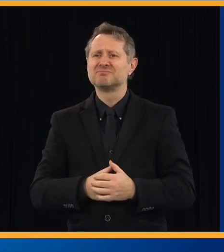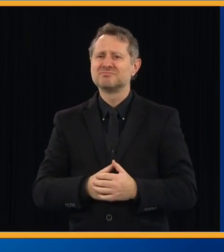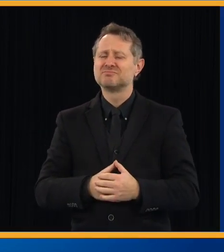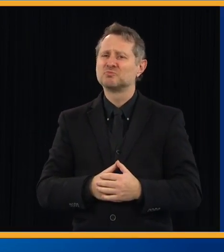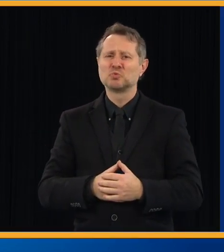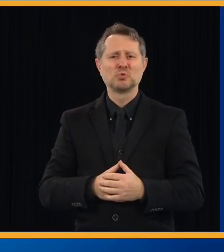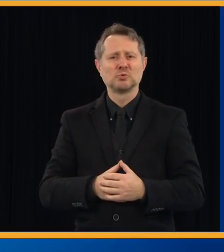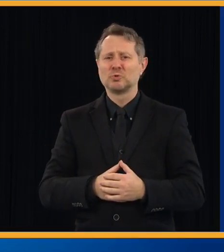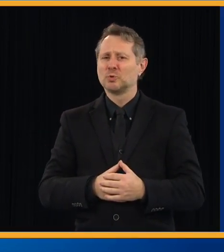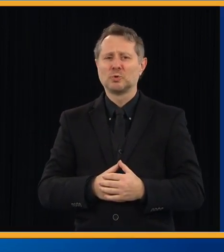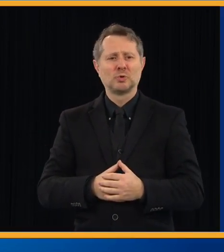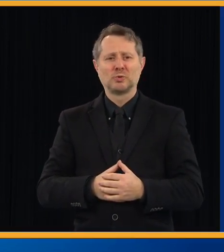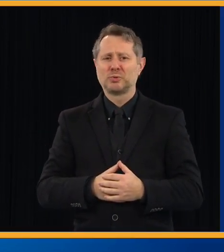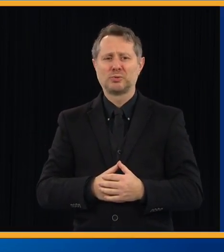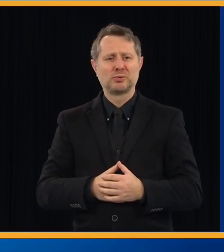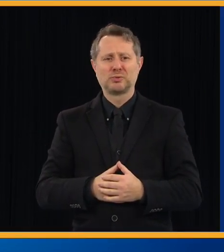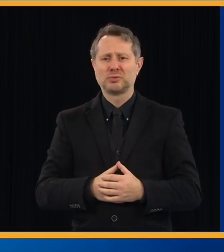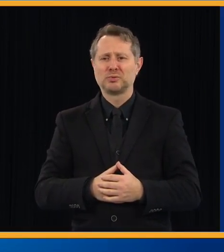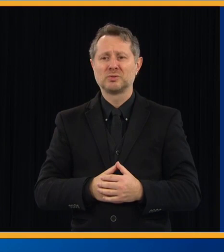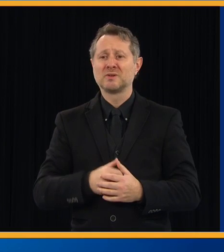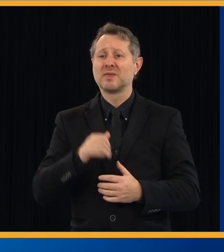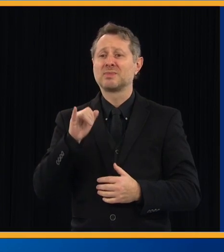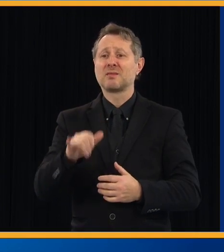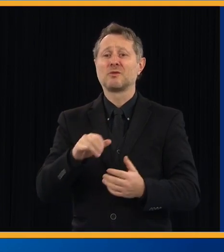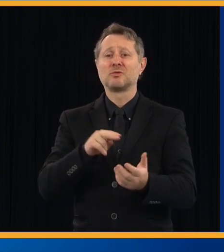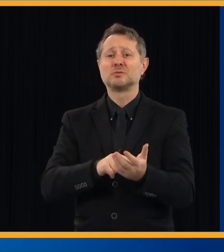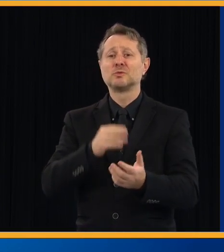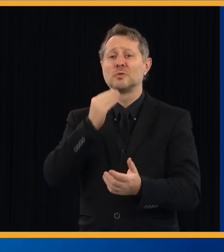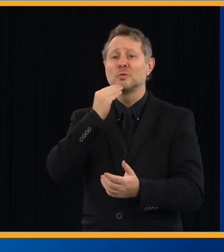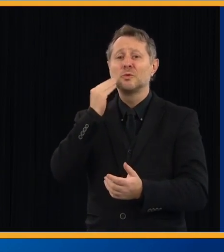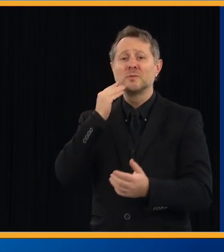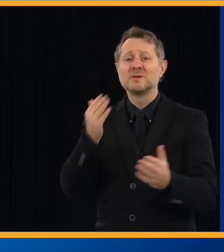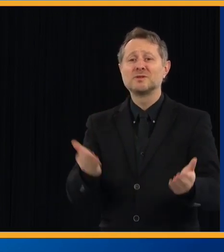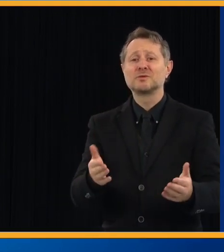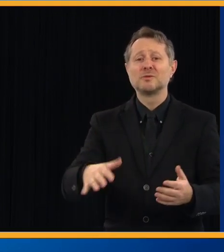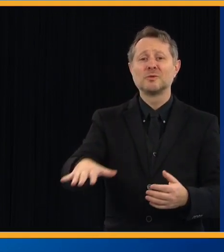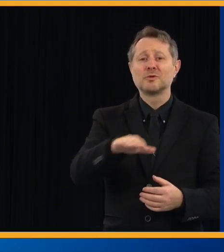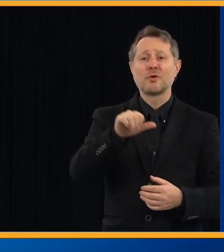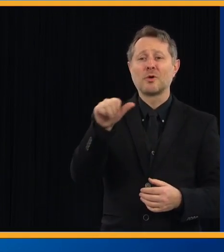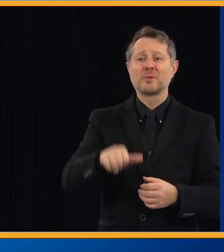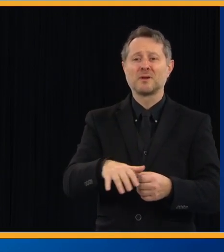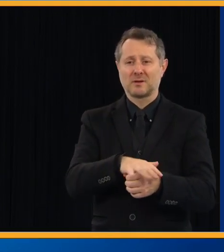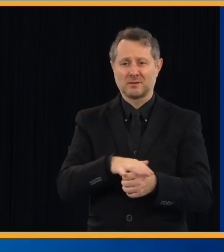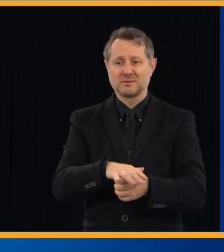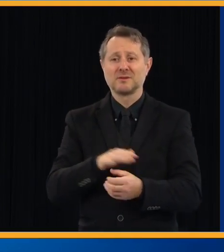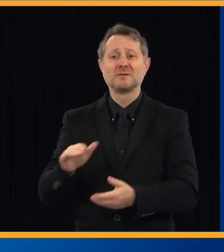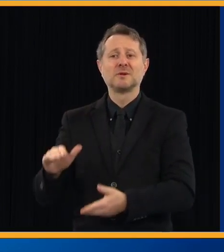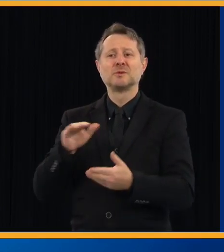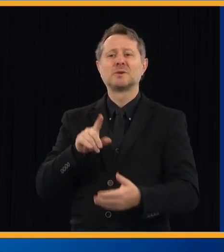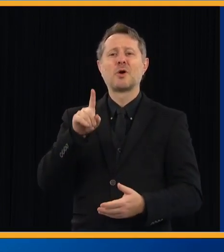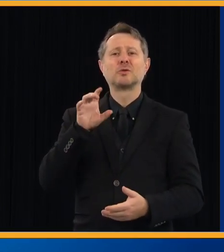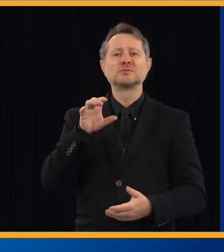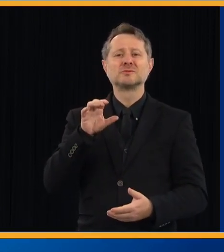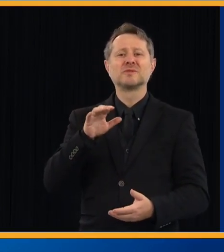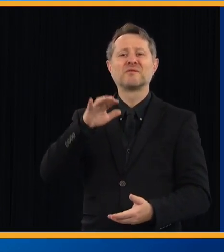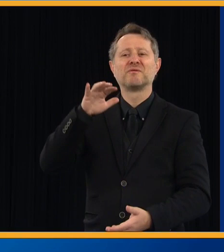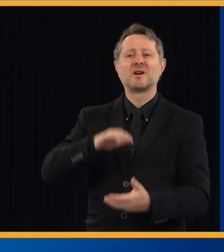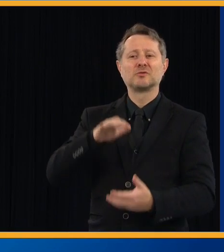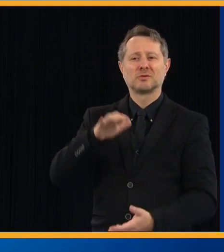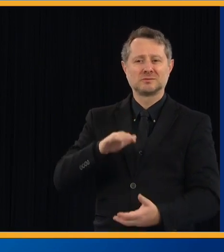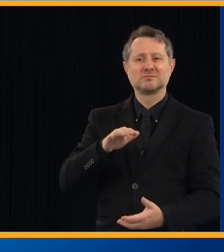nursing home in Niskayuna that sent 100 ventilators down to New York City when they needed